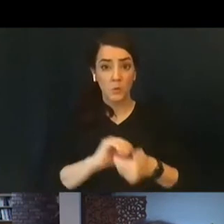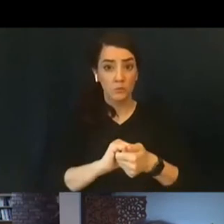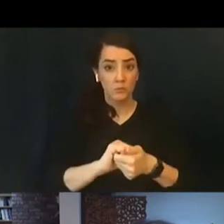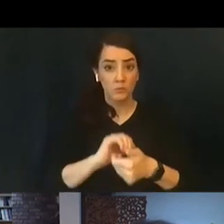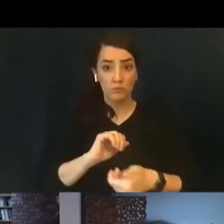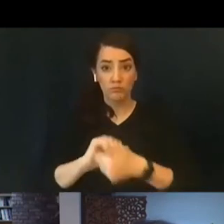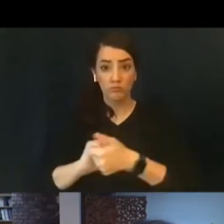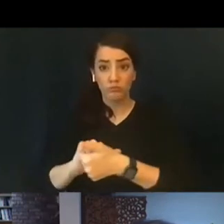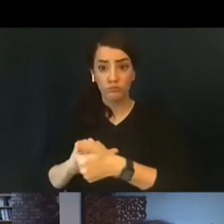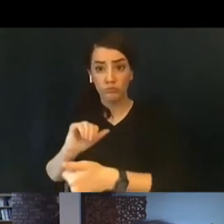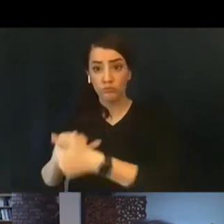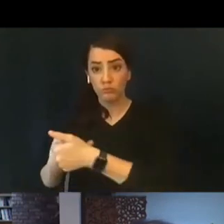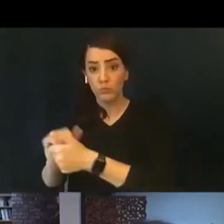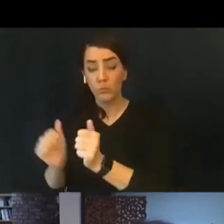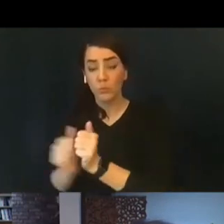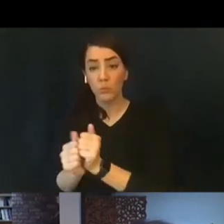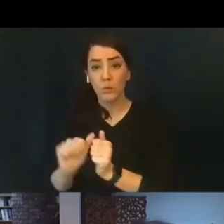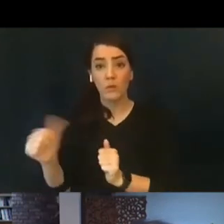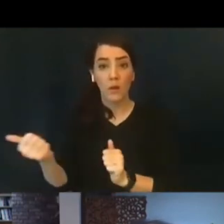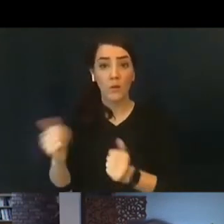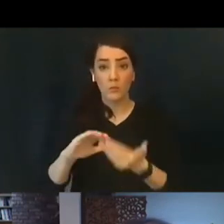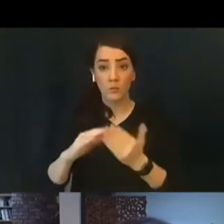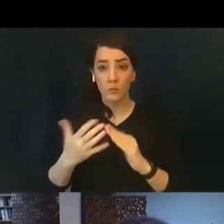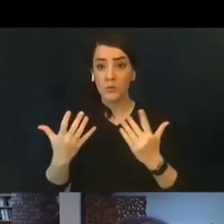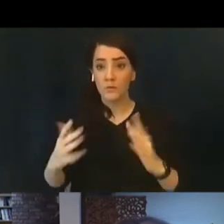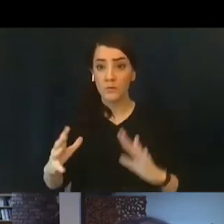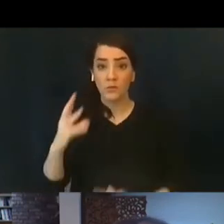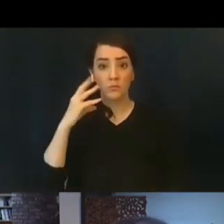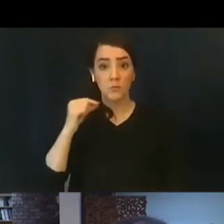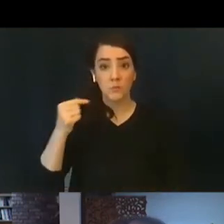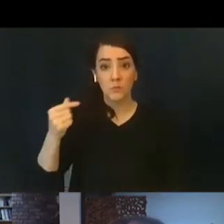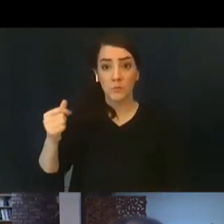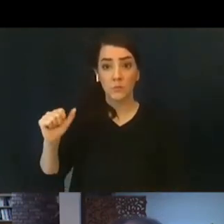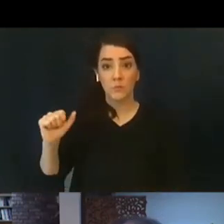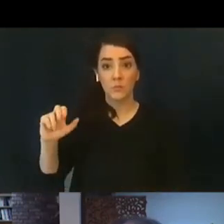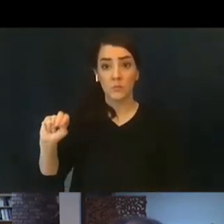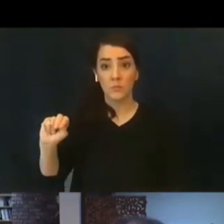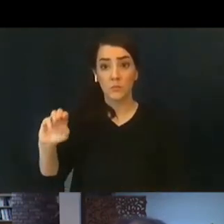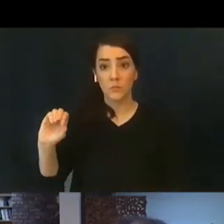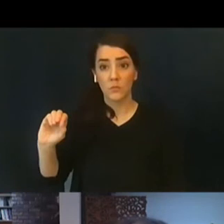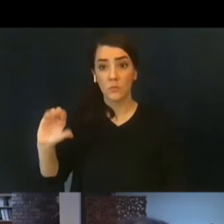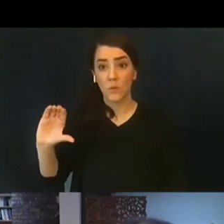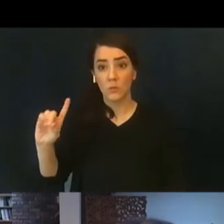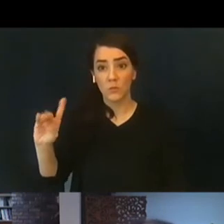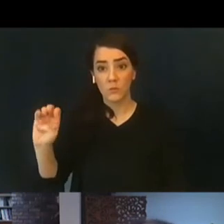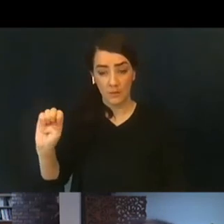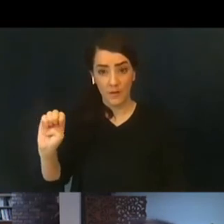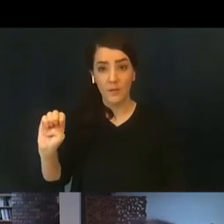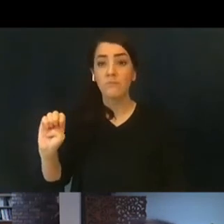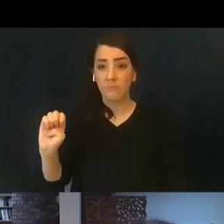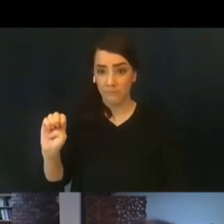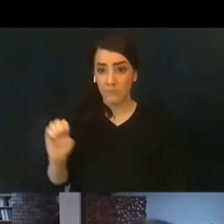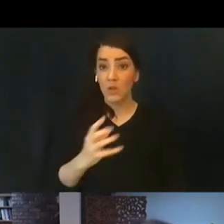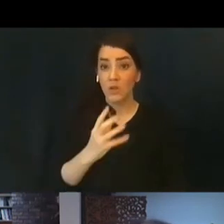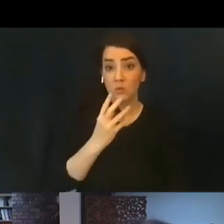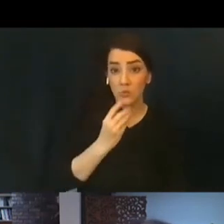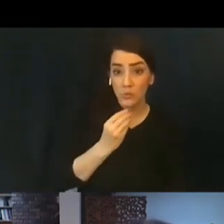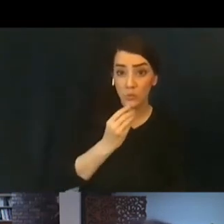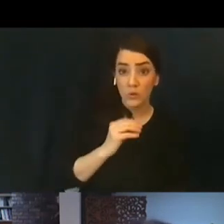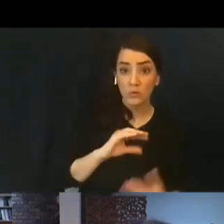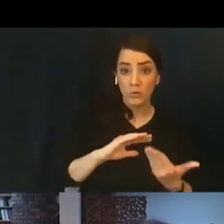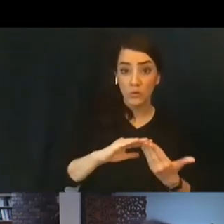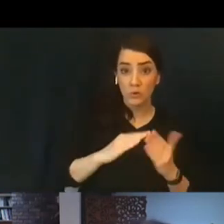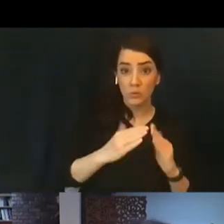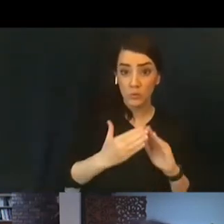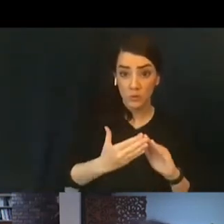experience genocide, including, um, the Jewish community. Uh, uh, after hearing the